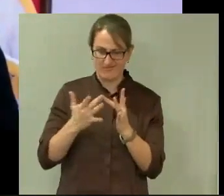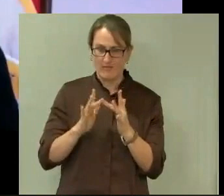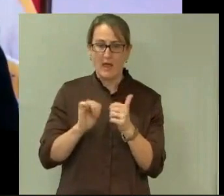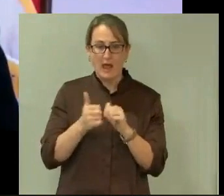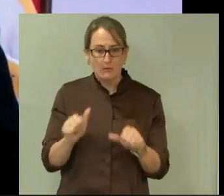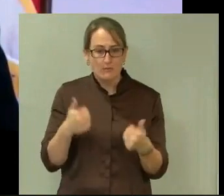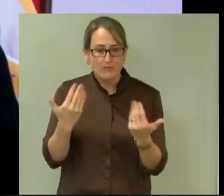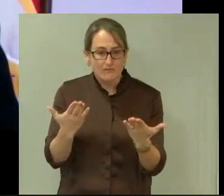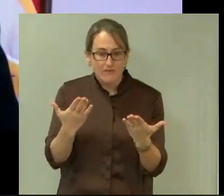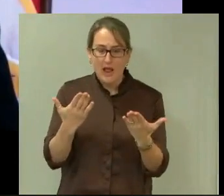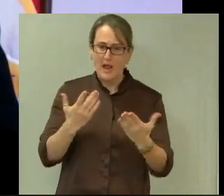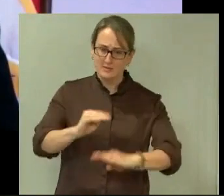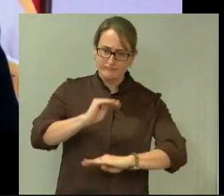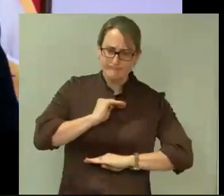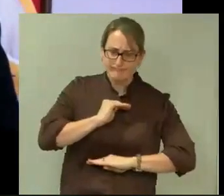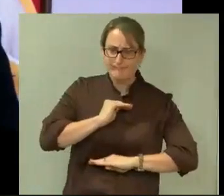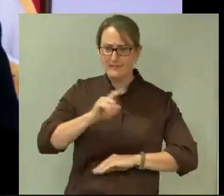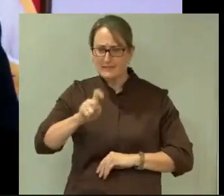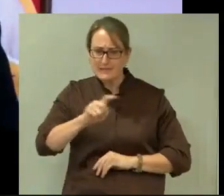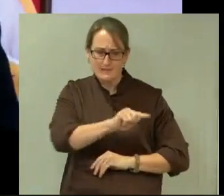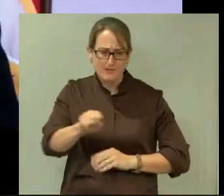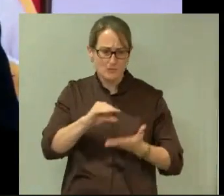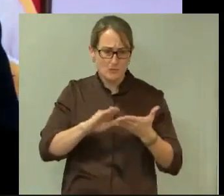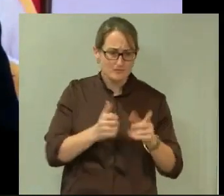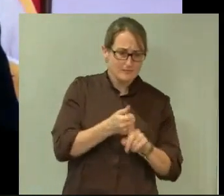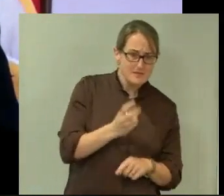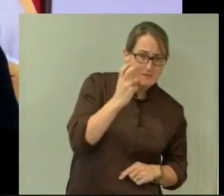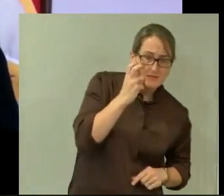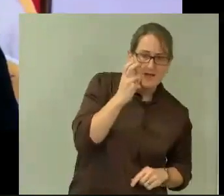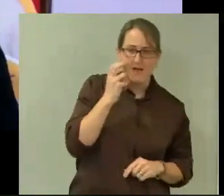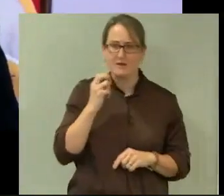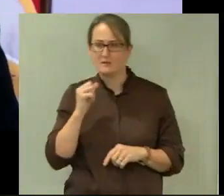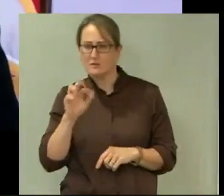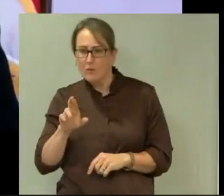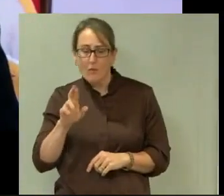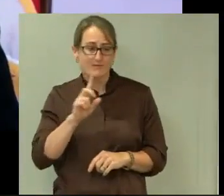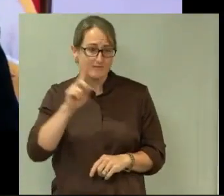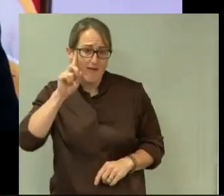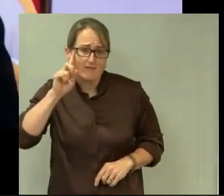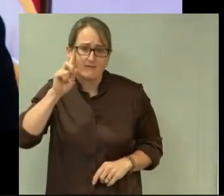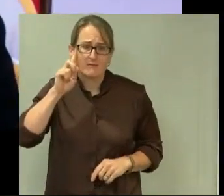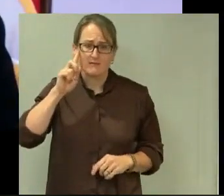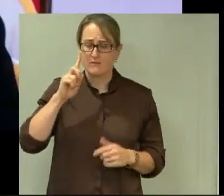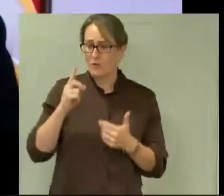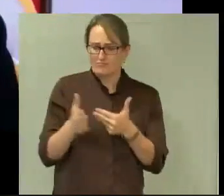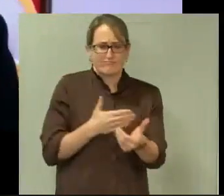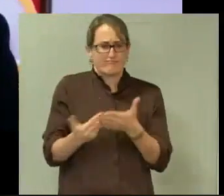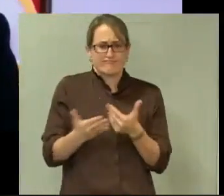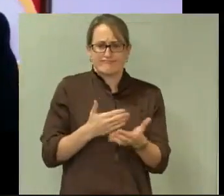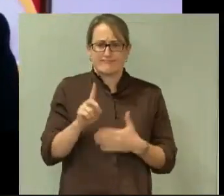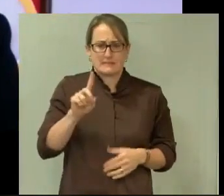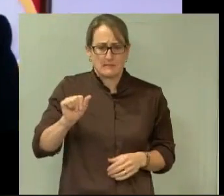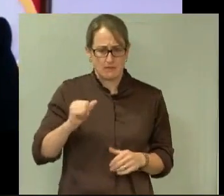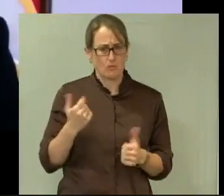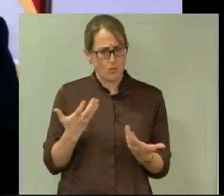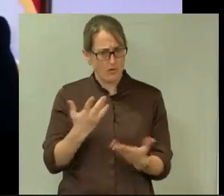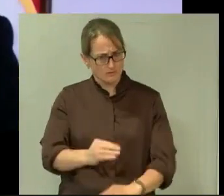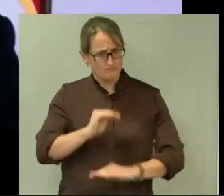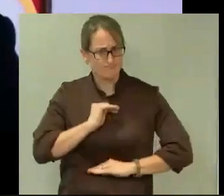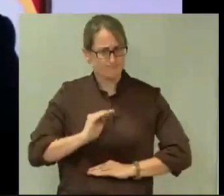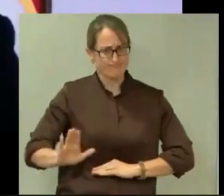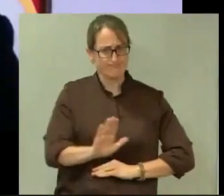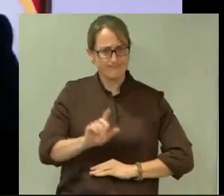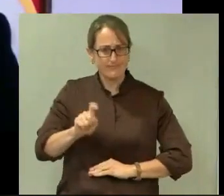thoughtful for the needs of all of our students, regardless of ability. This task force has